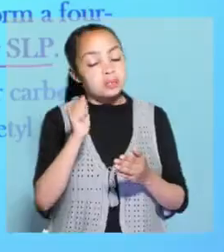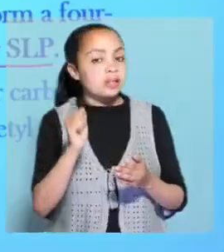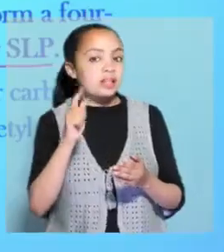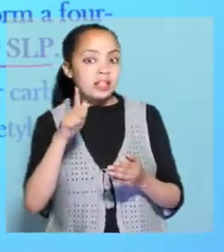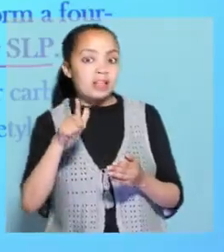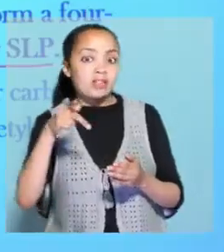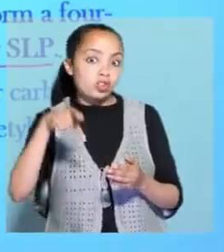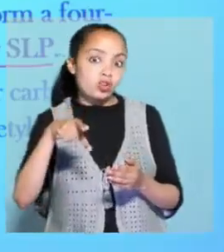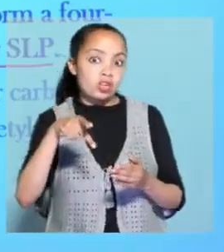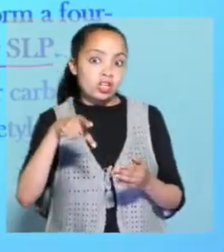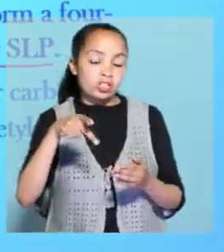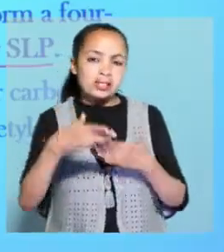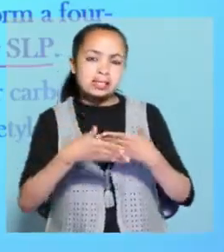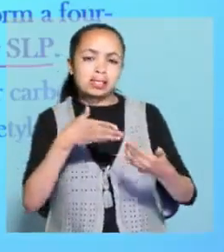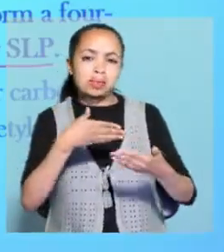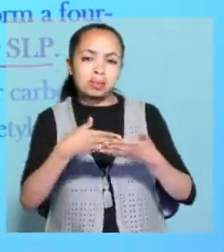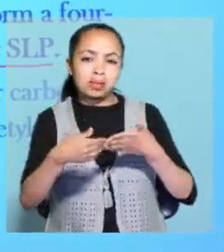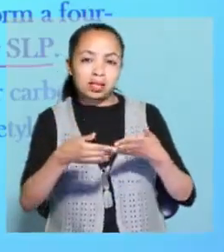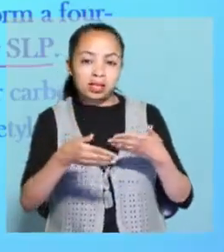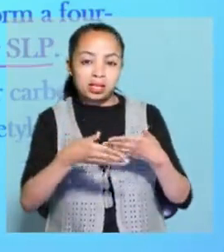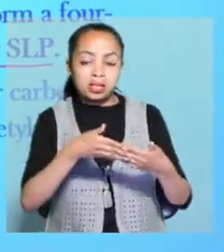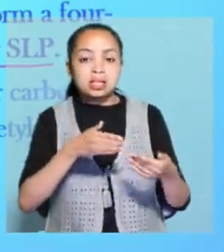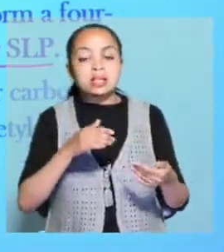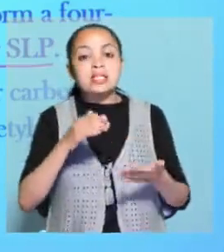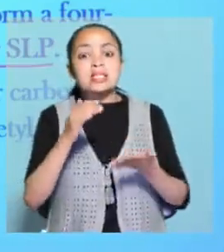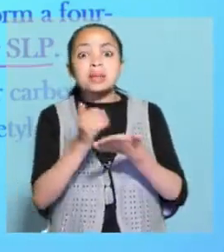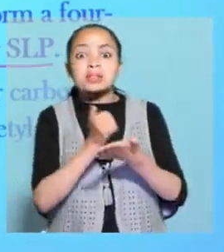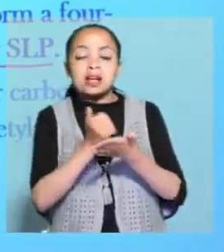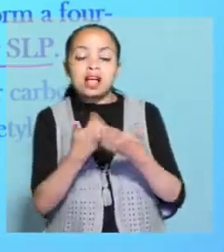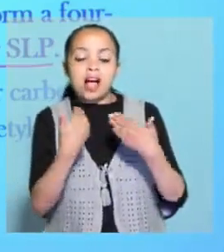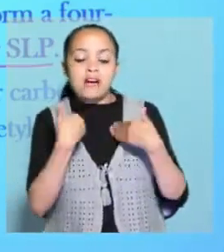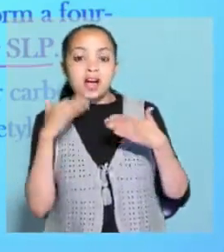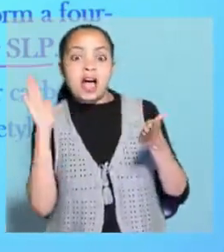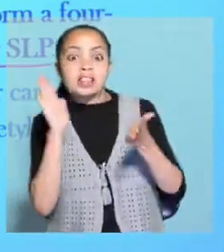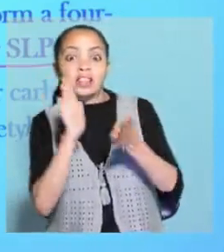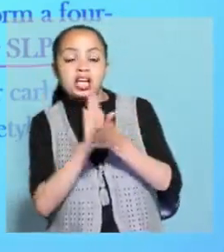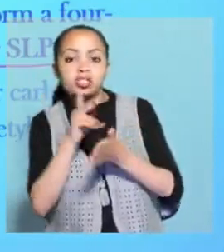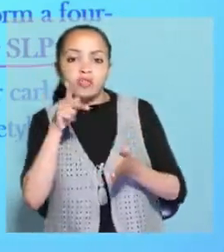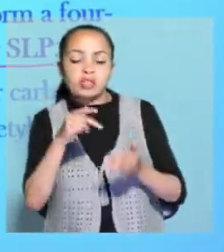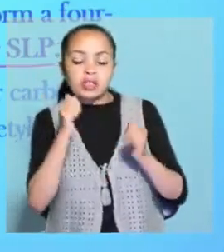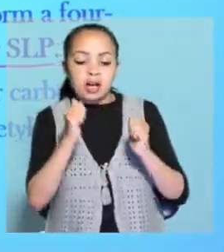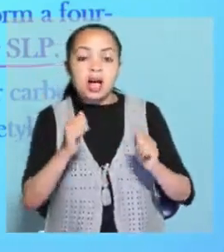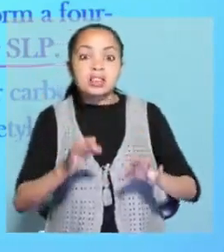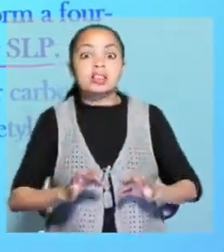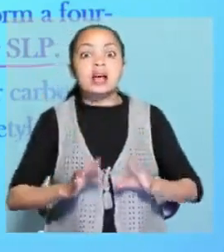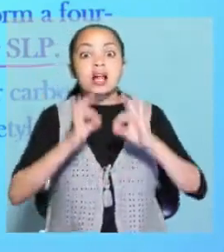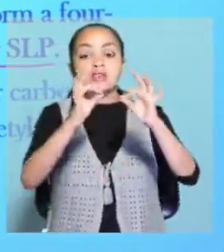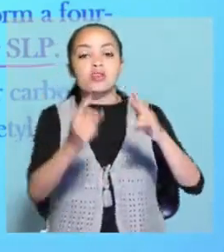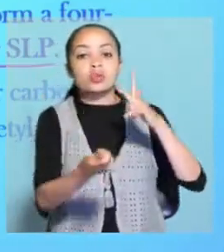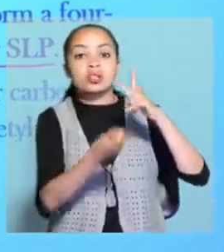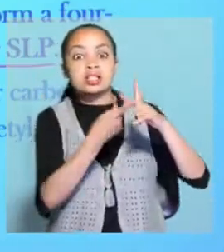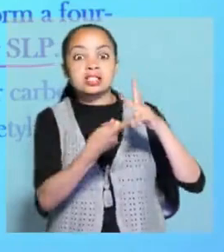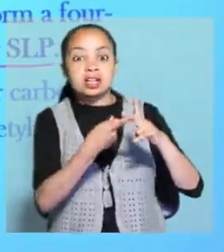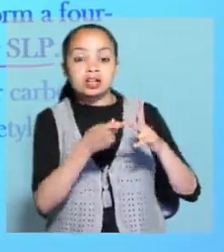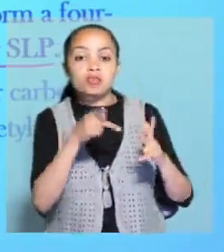phosphorylation. Simply substrates having attached phosphate can transfer their third phosphate to that